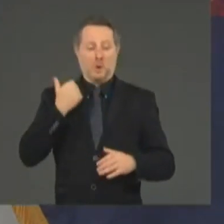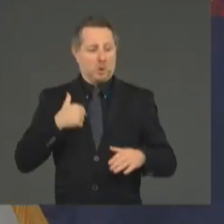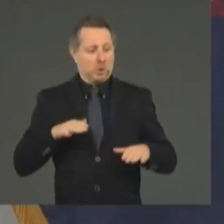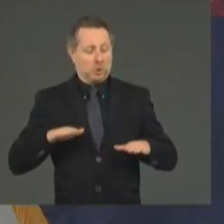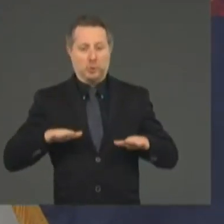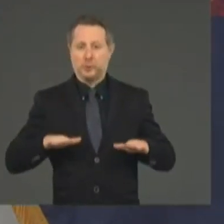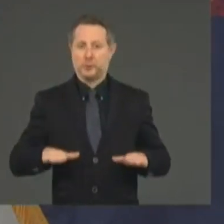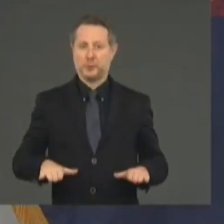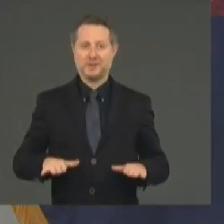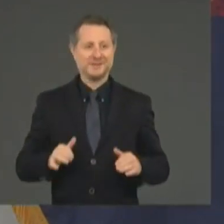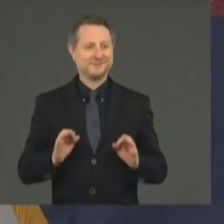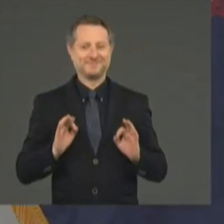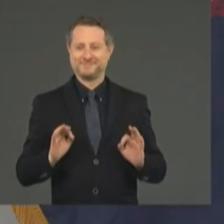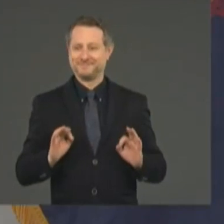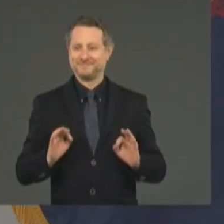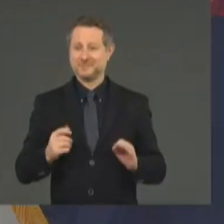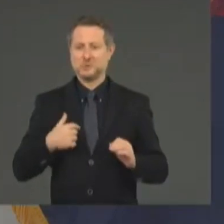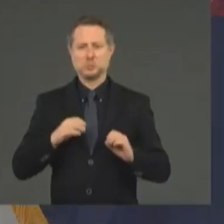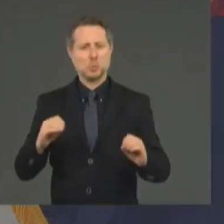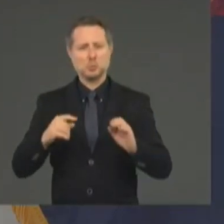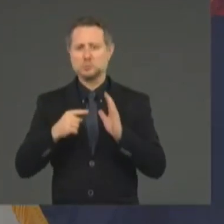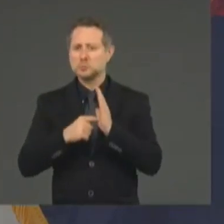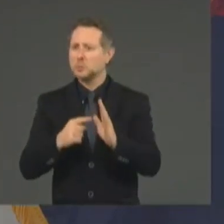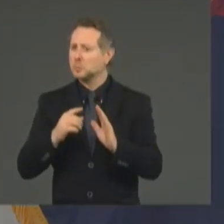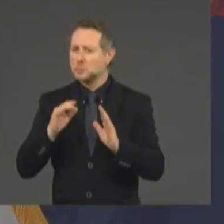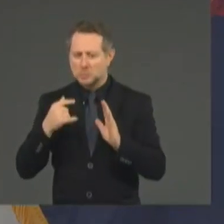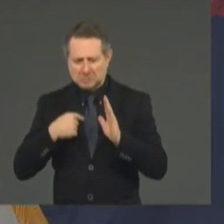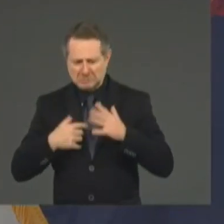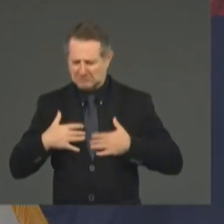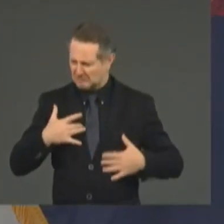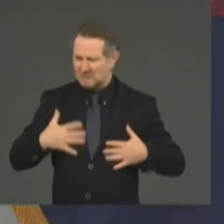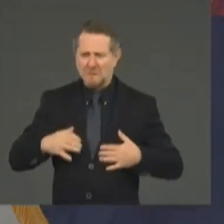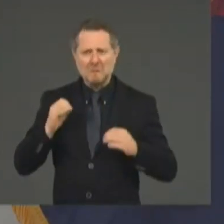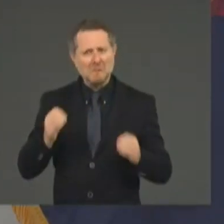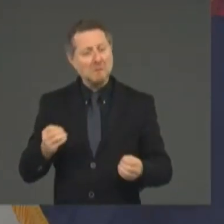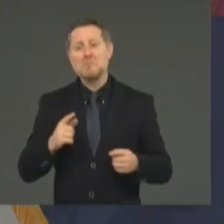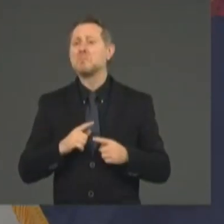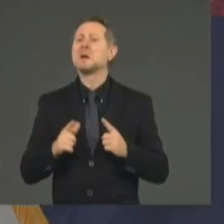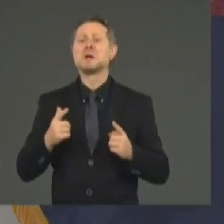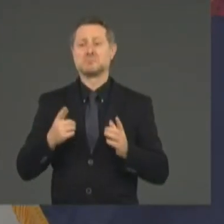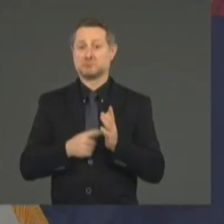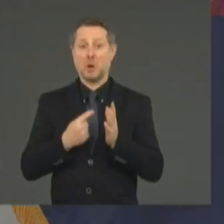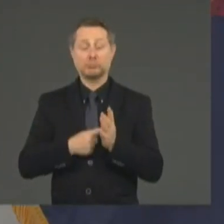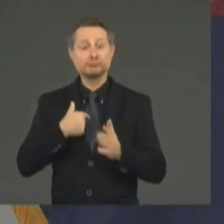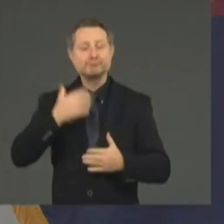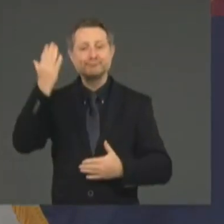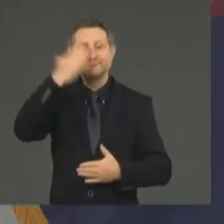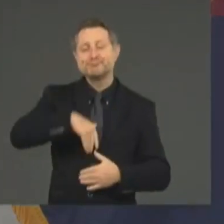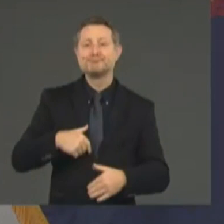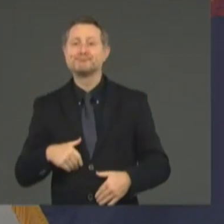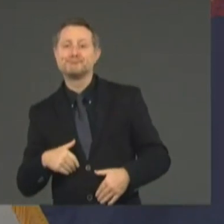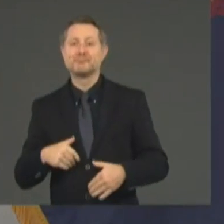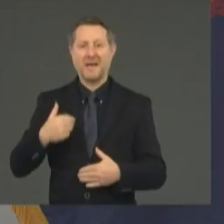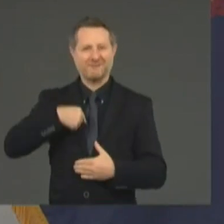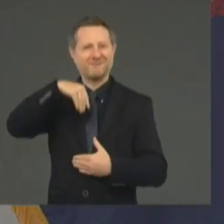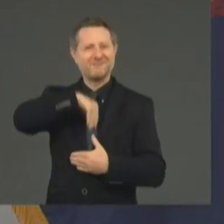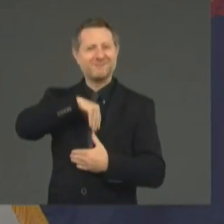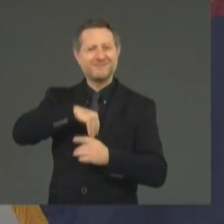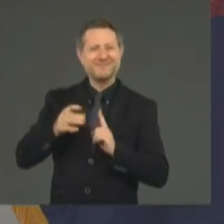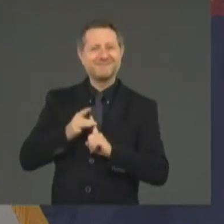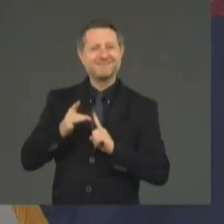I didn't have any symptoms or anything, but you know, you don't need to have symptoms, and you can have the COVID